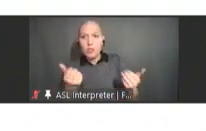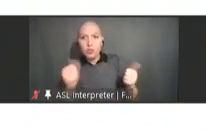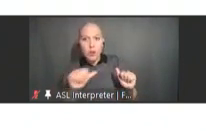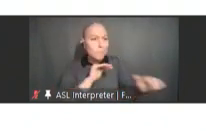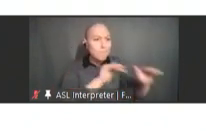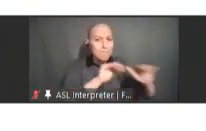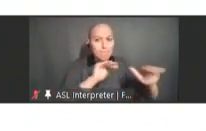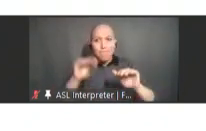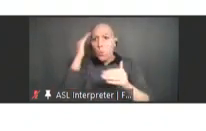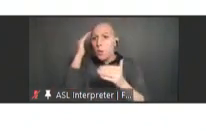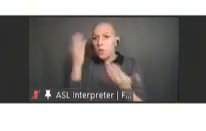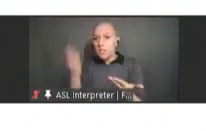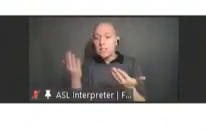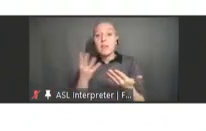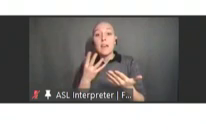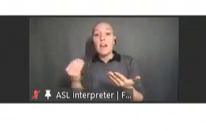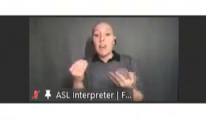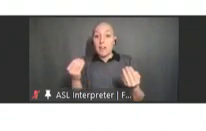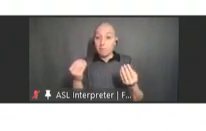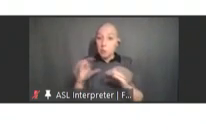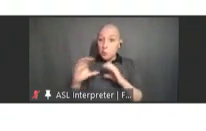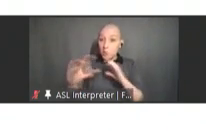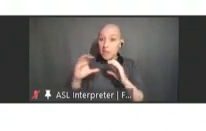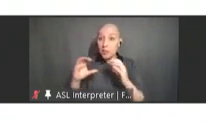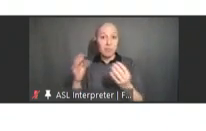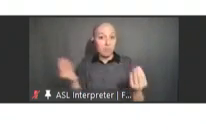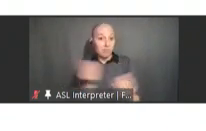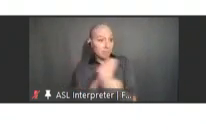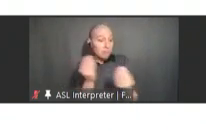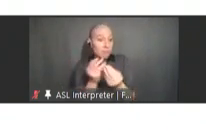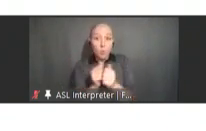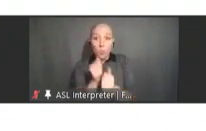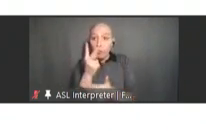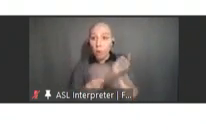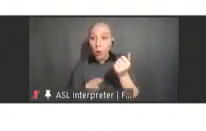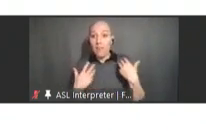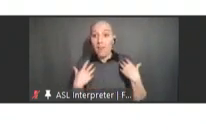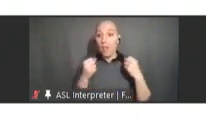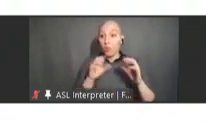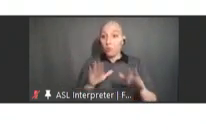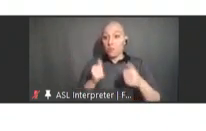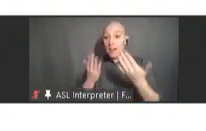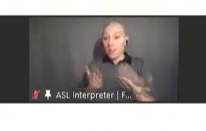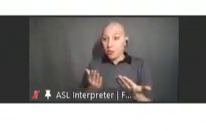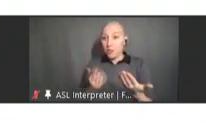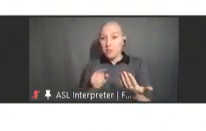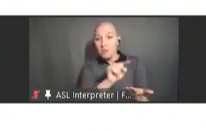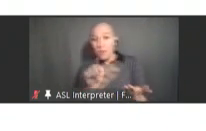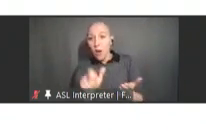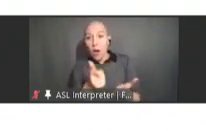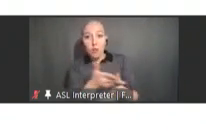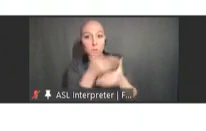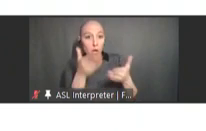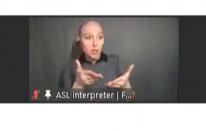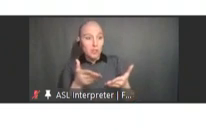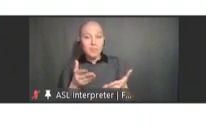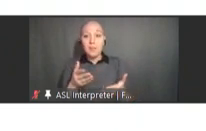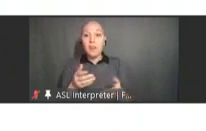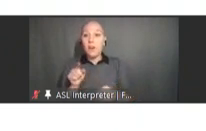facilitate communication to both healthcare providers, other partners, and patients and their